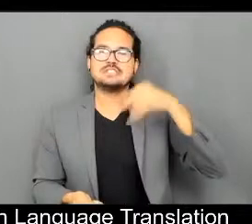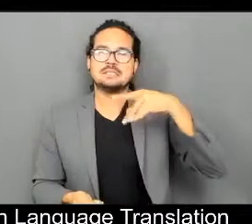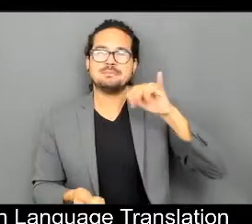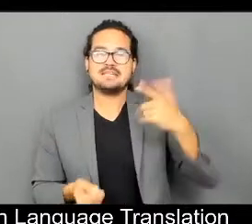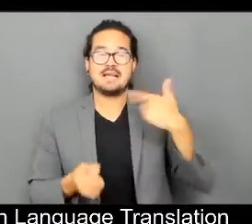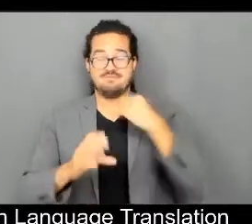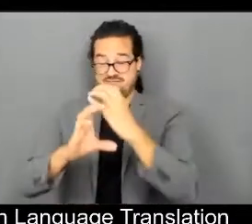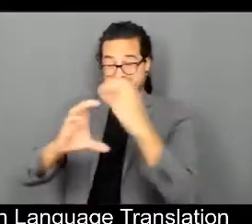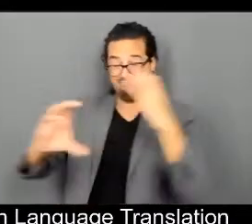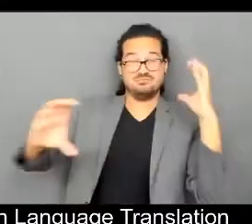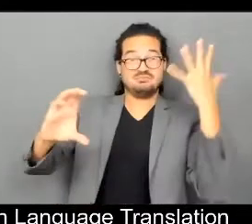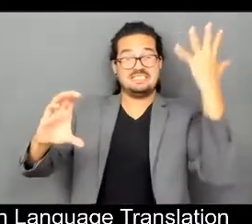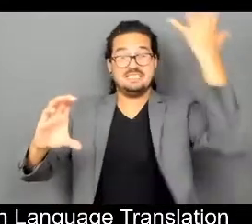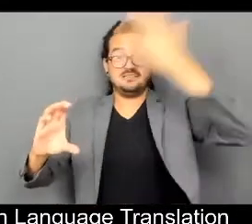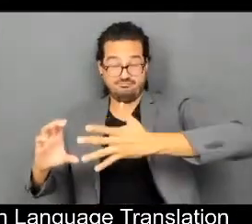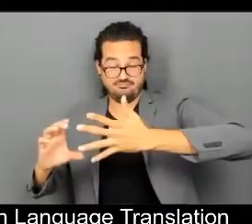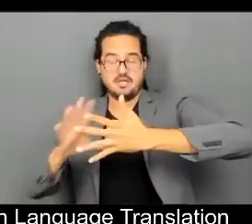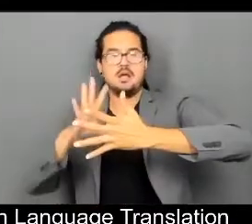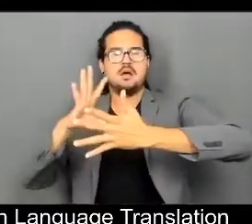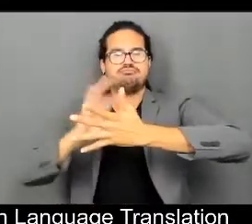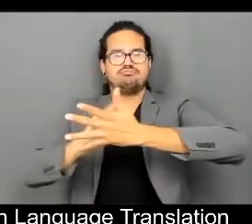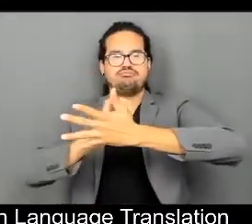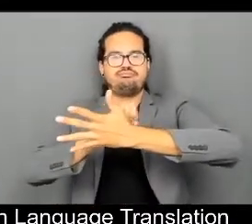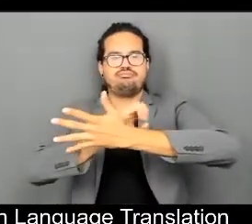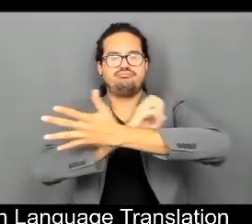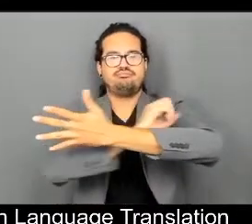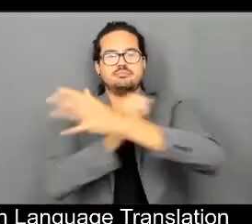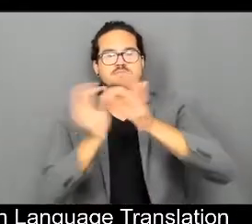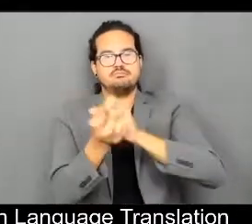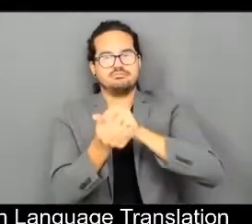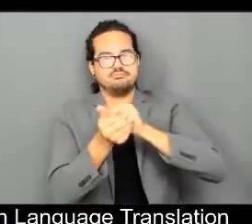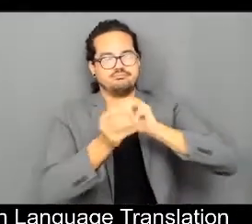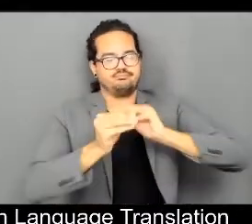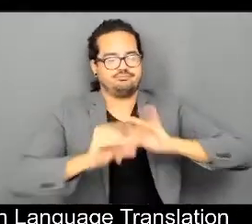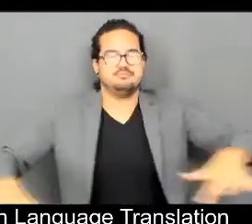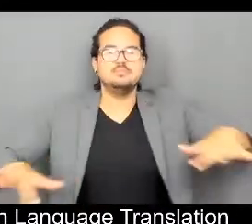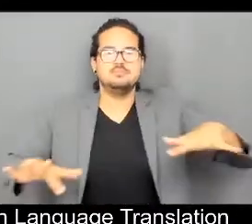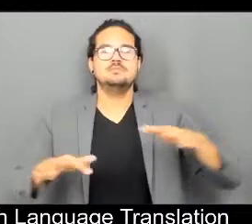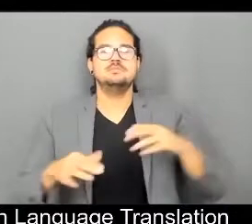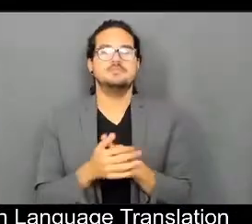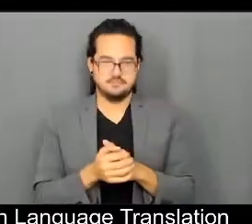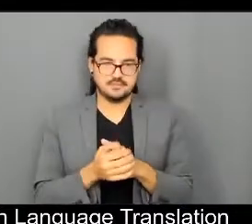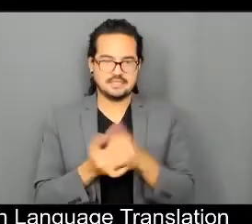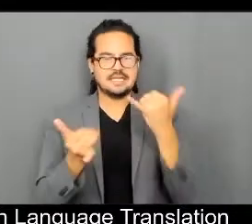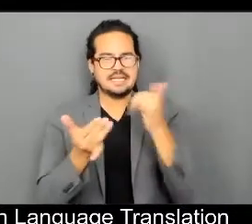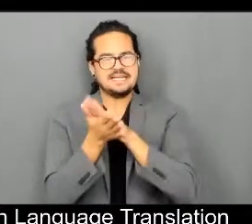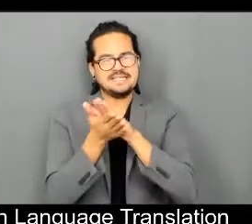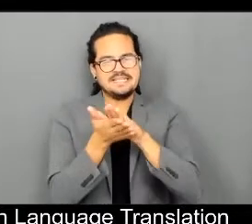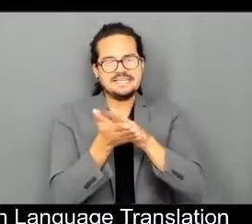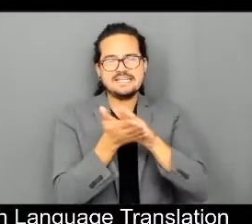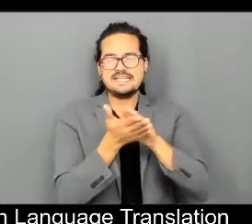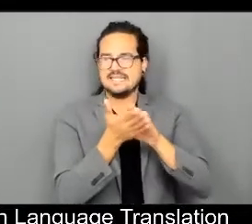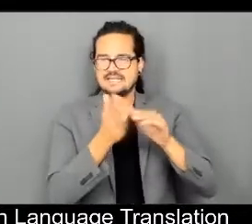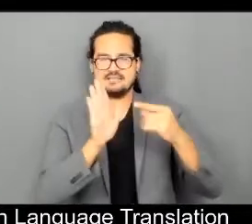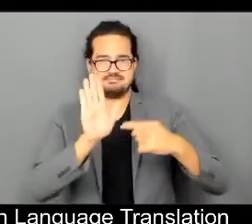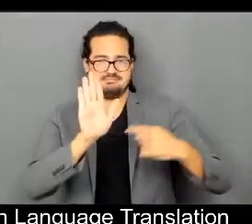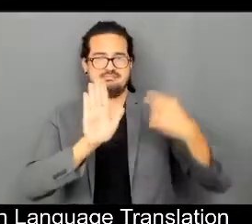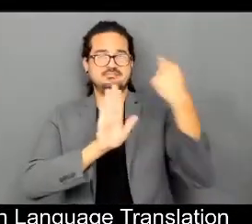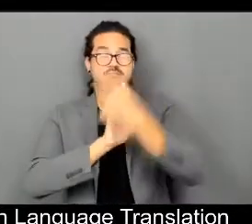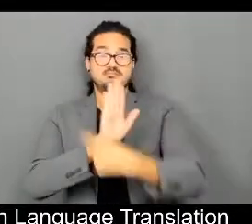the firing operation here. So getting that cleaned up. So things are overall in the fire doing good. We still have our